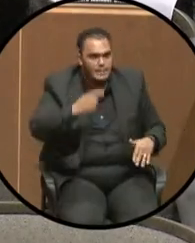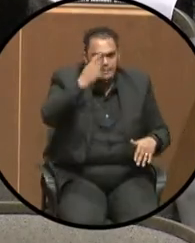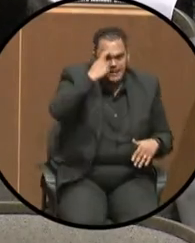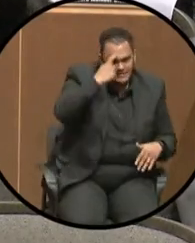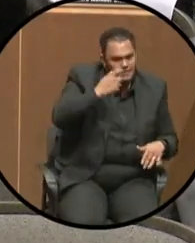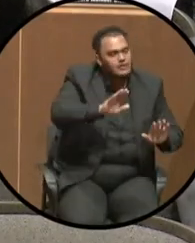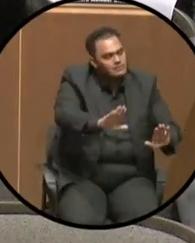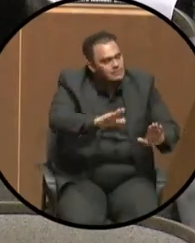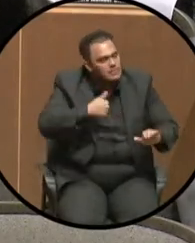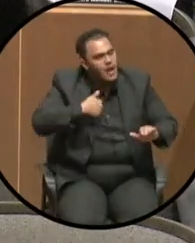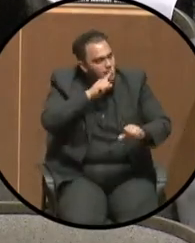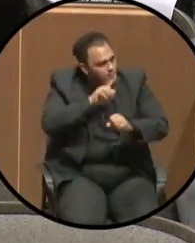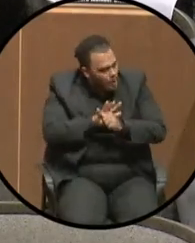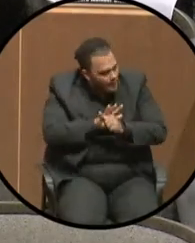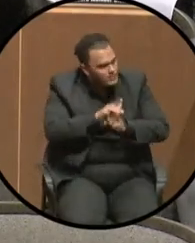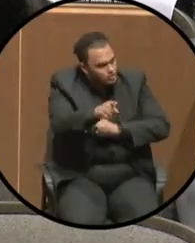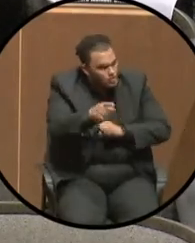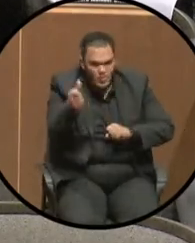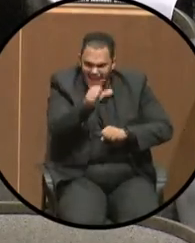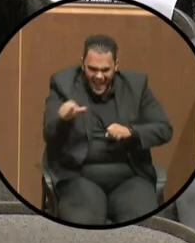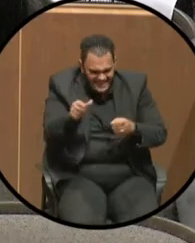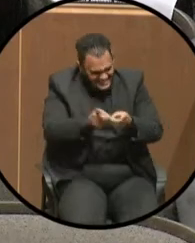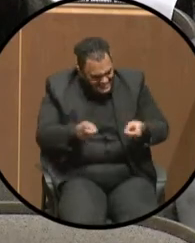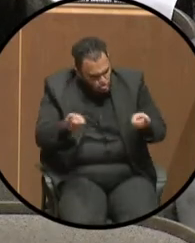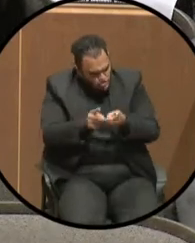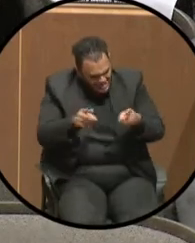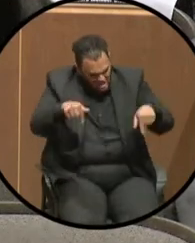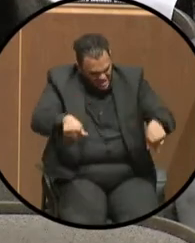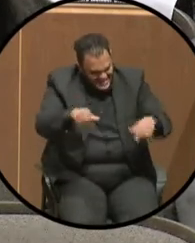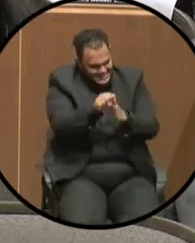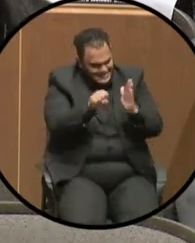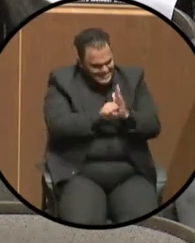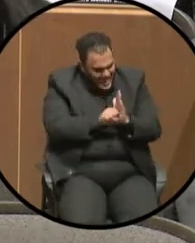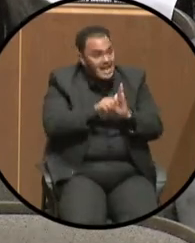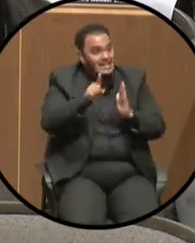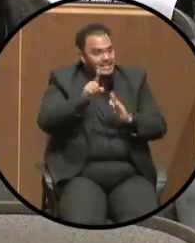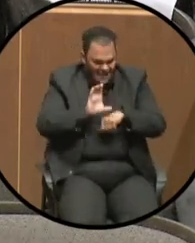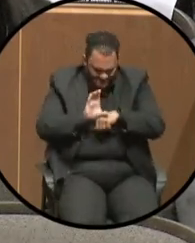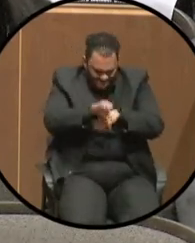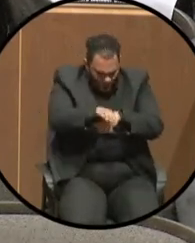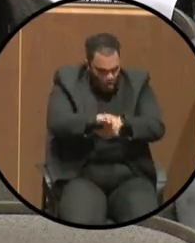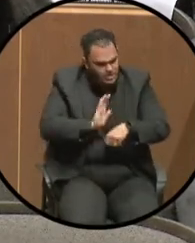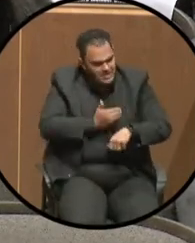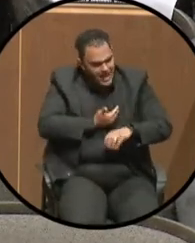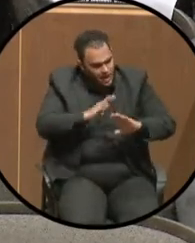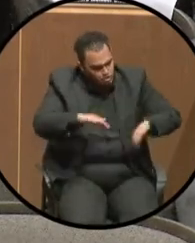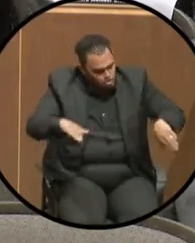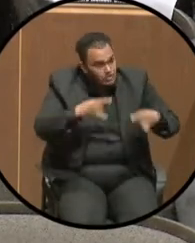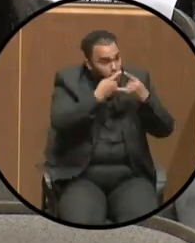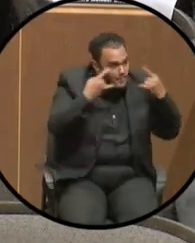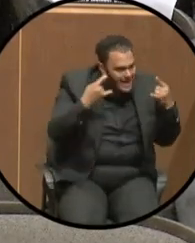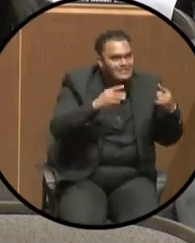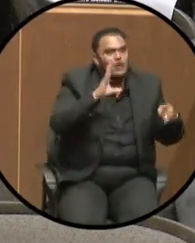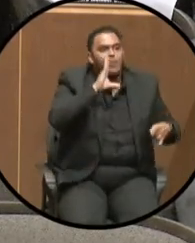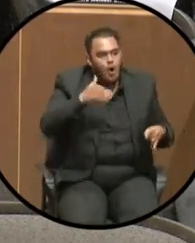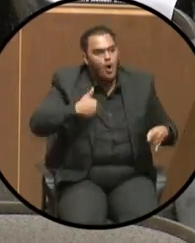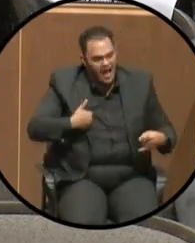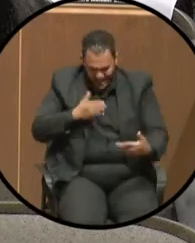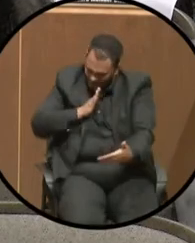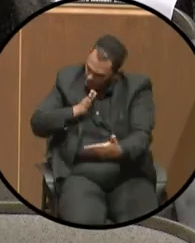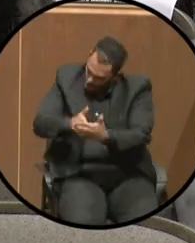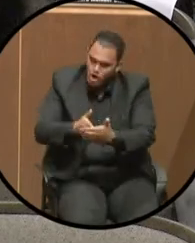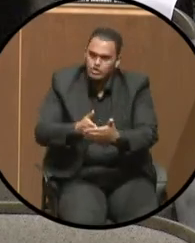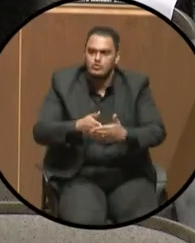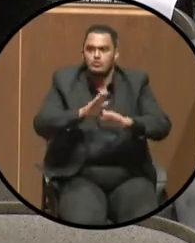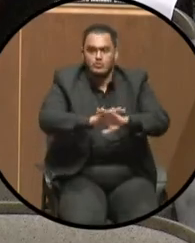any district in this state that tries to push masks on our children any longer or ever again will have a lawsuit on their